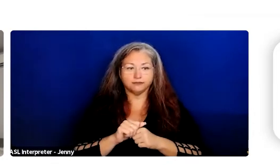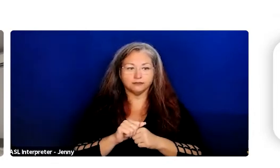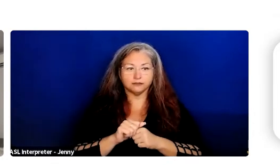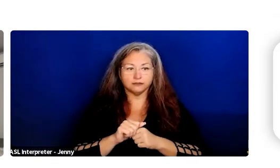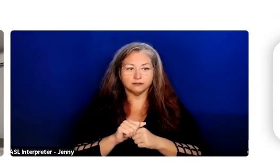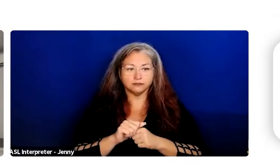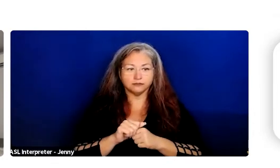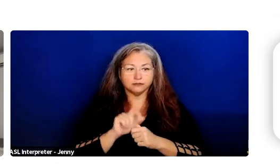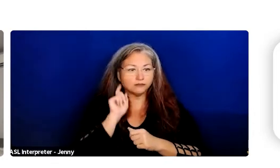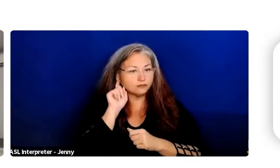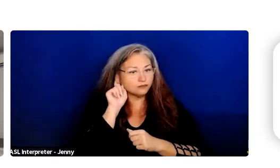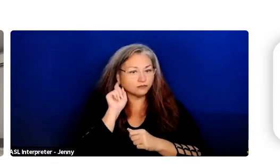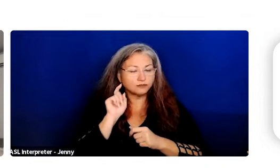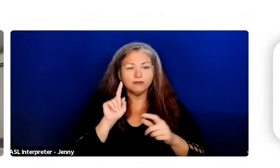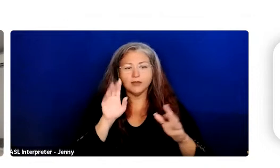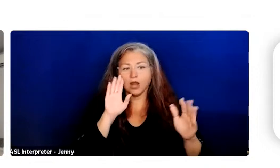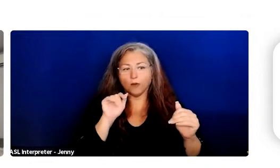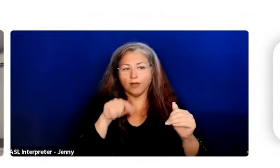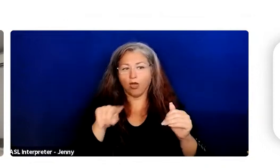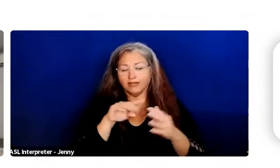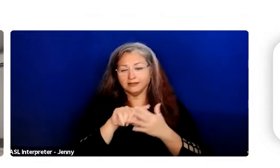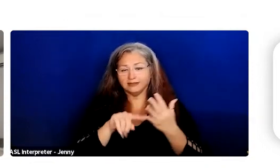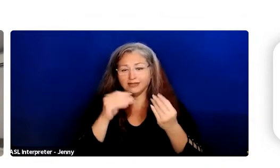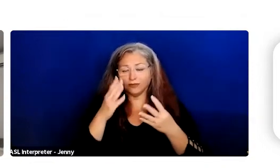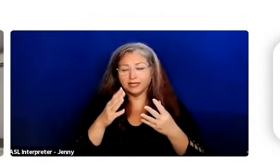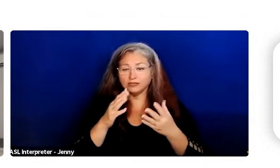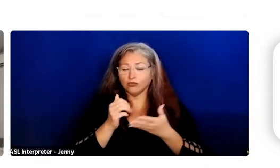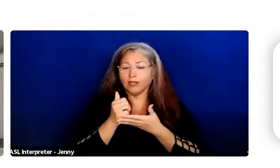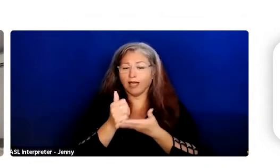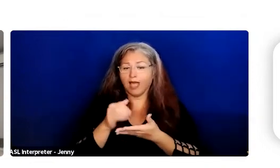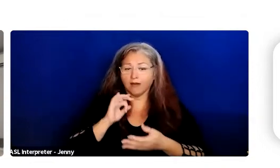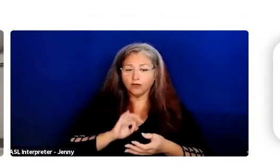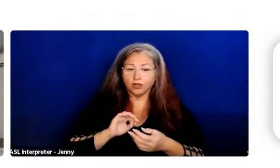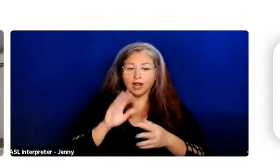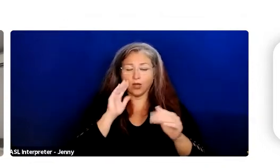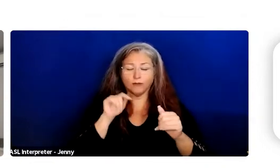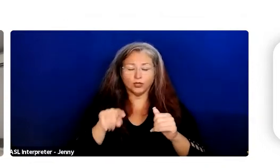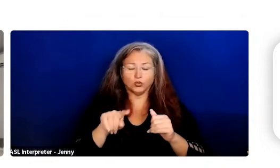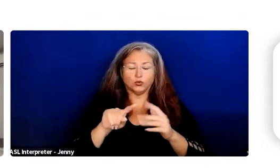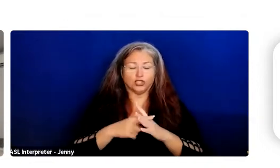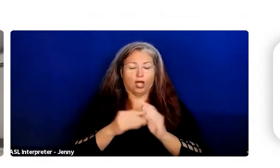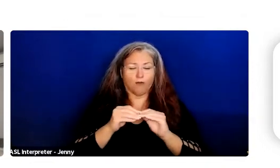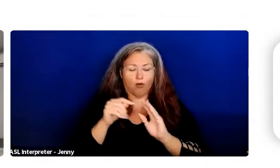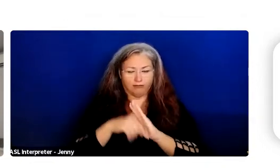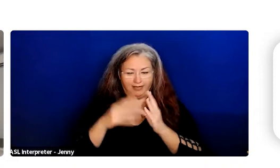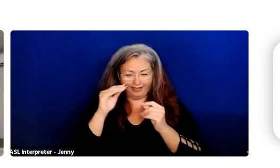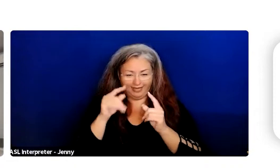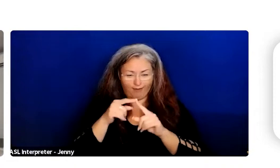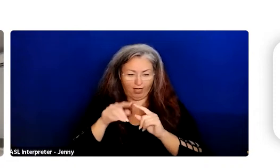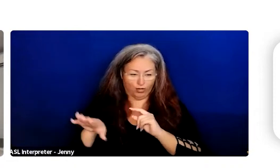But I just hope that this information was helpful. I hope that this has you thinking critically about your relationship